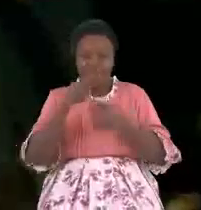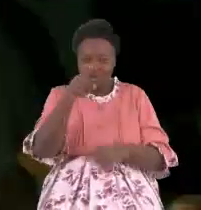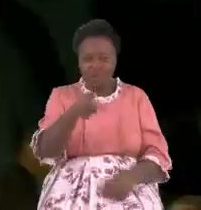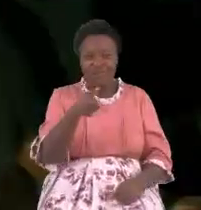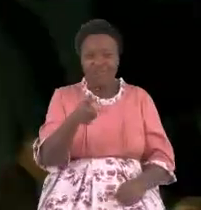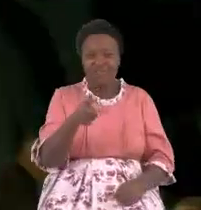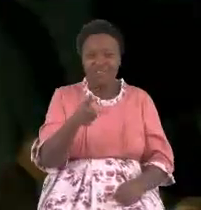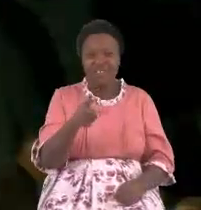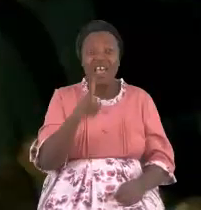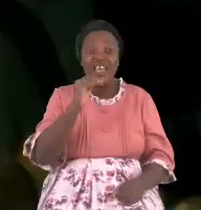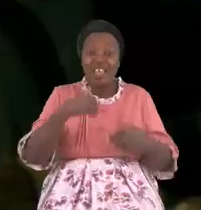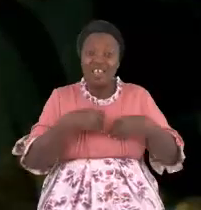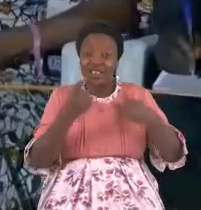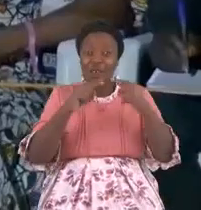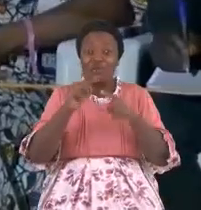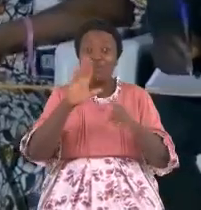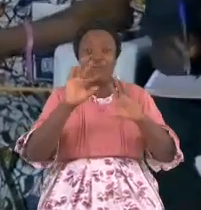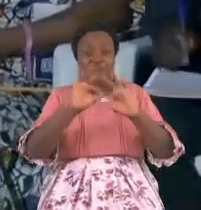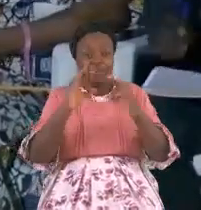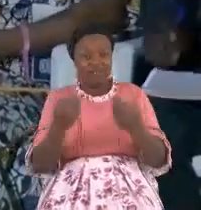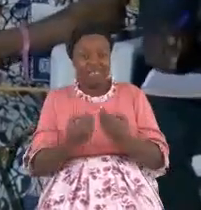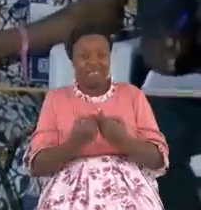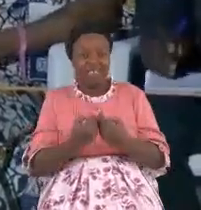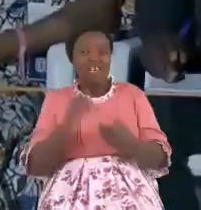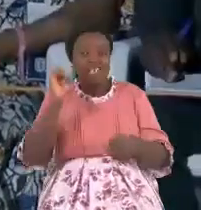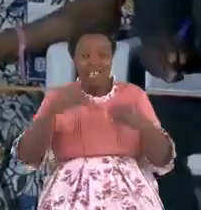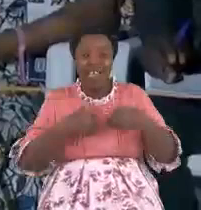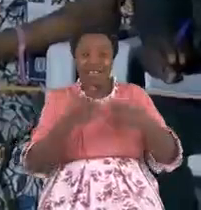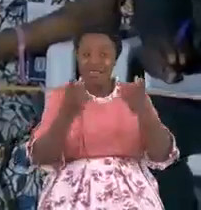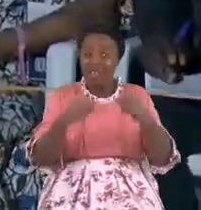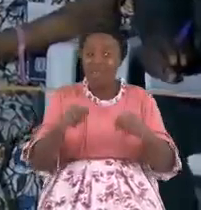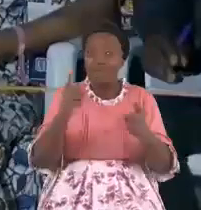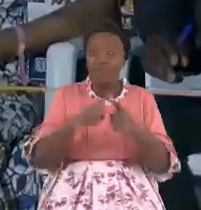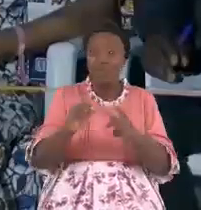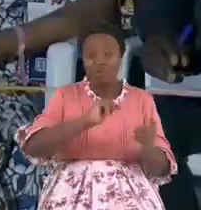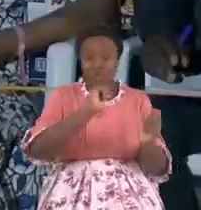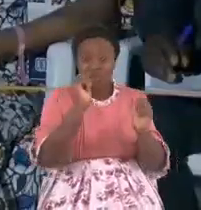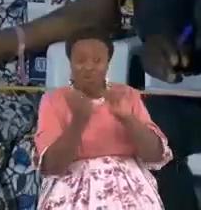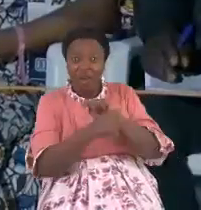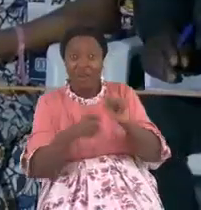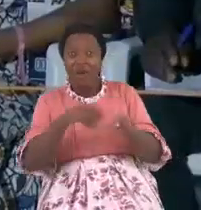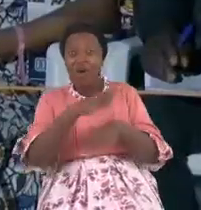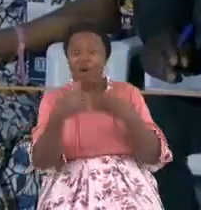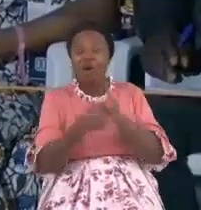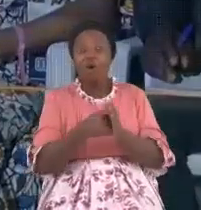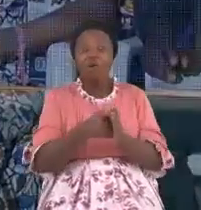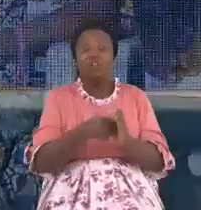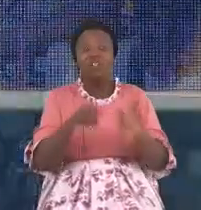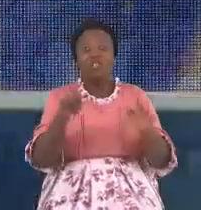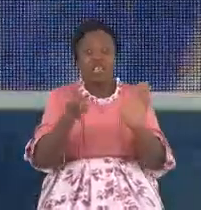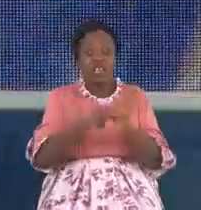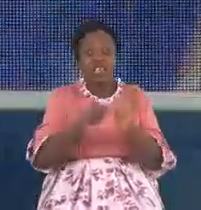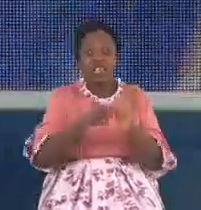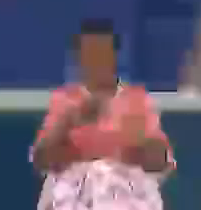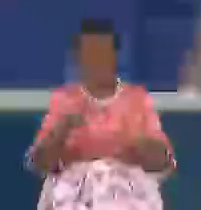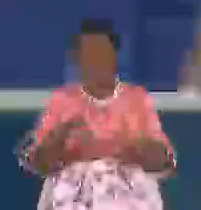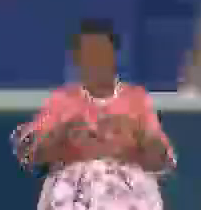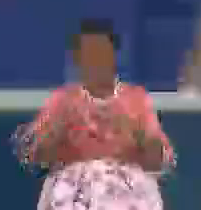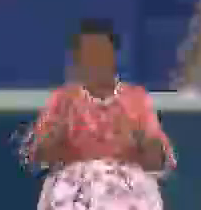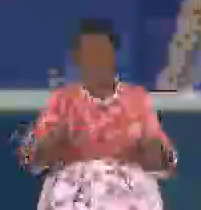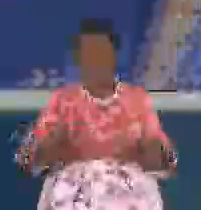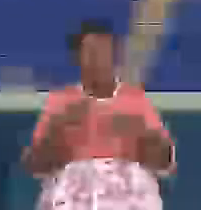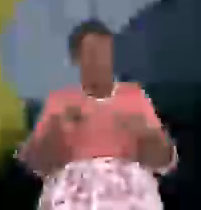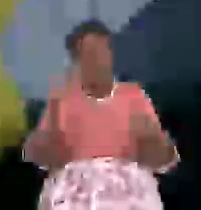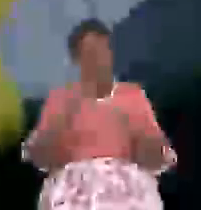he has come to your family he has come to turn every negative thing out of your life in